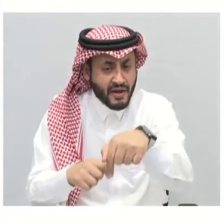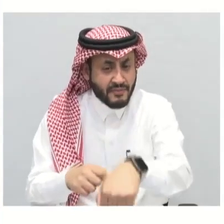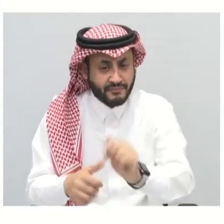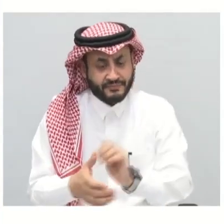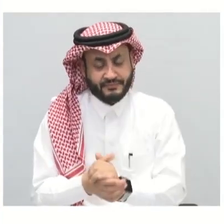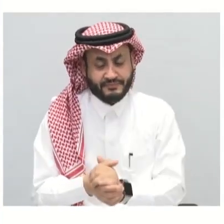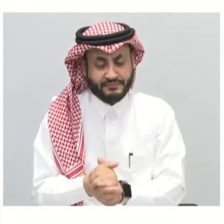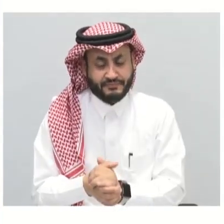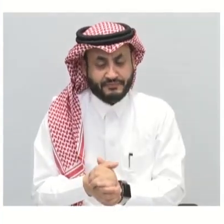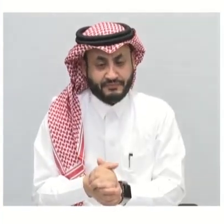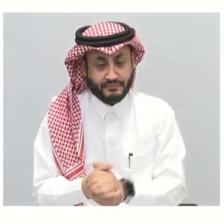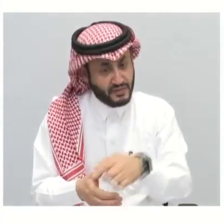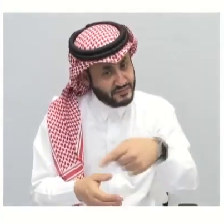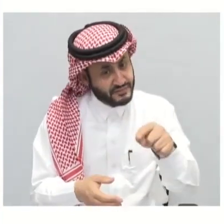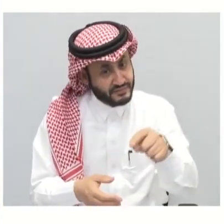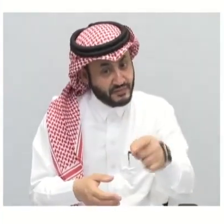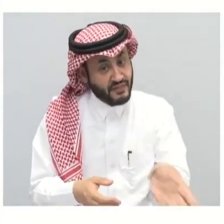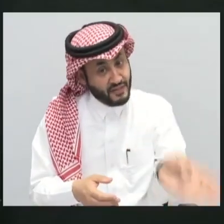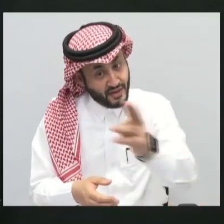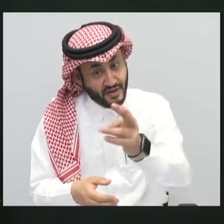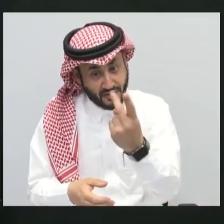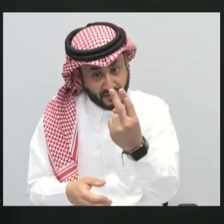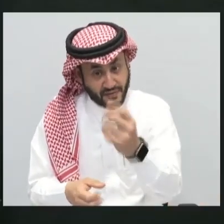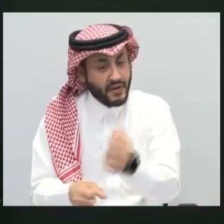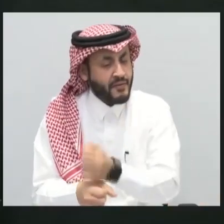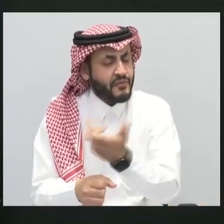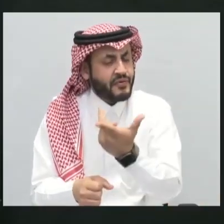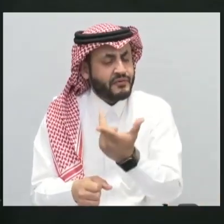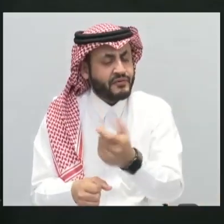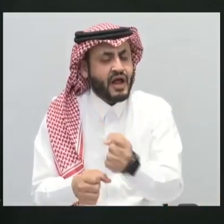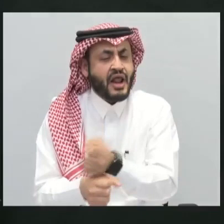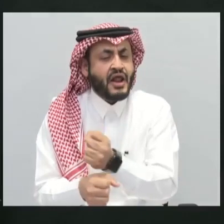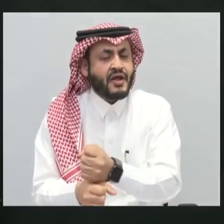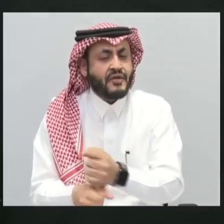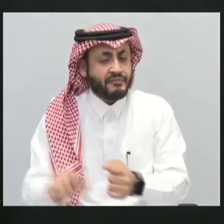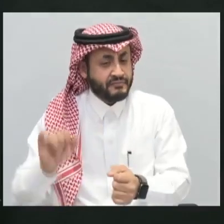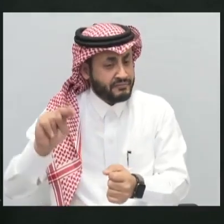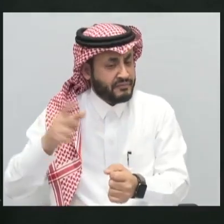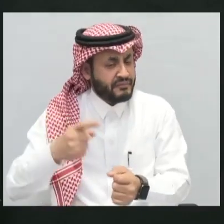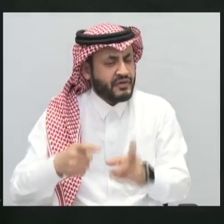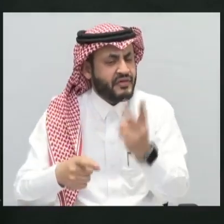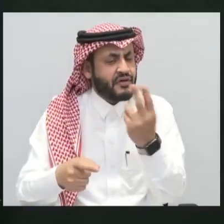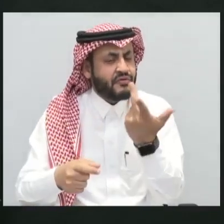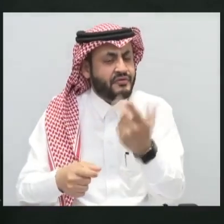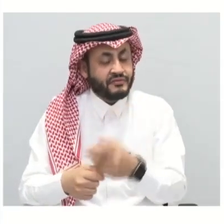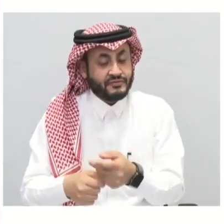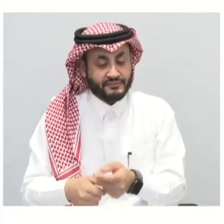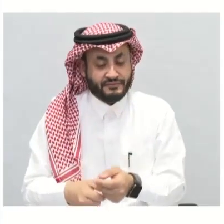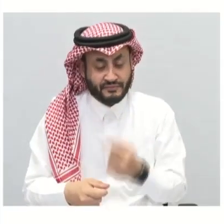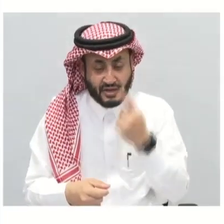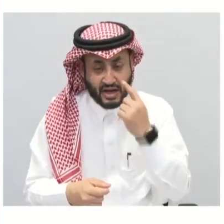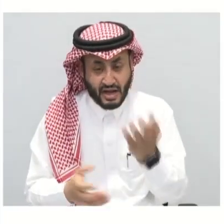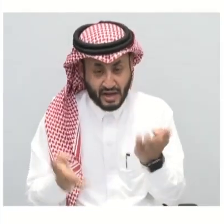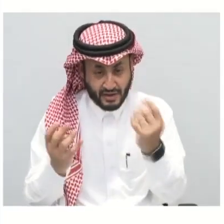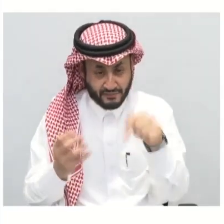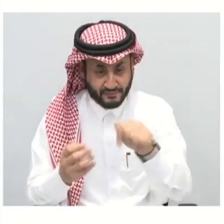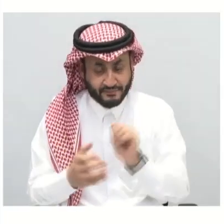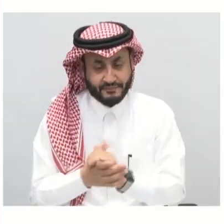now. And this is true. But also, we have other use for present progressive. Let's learn